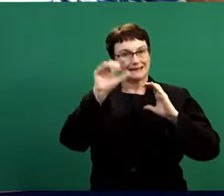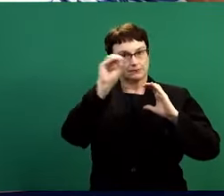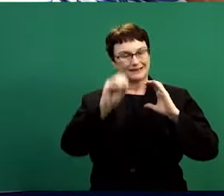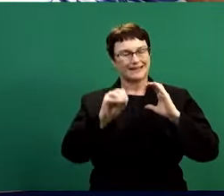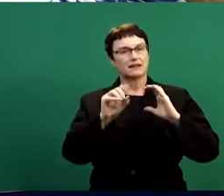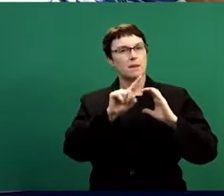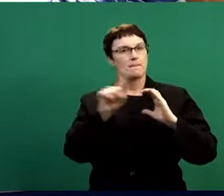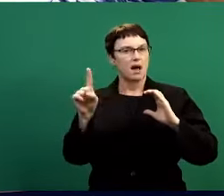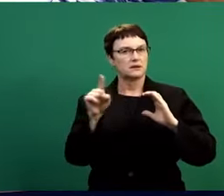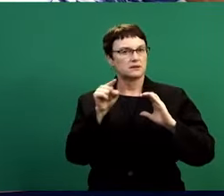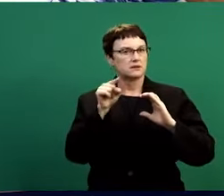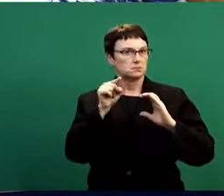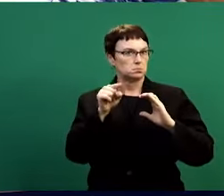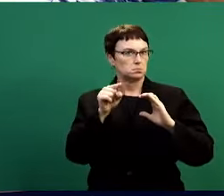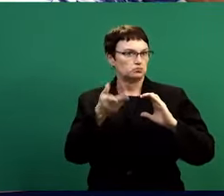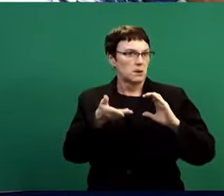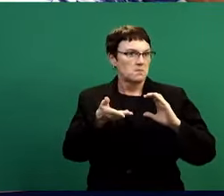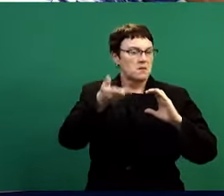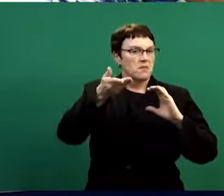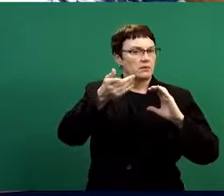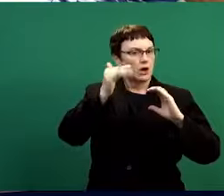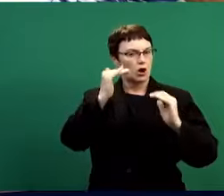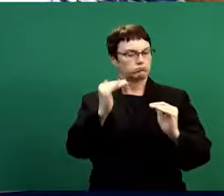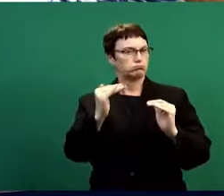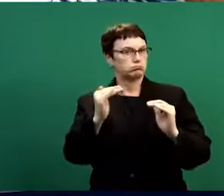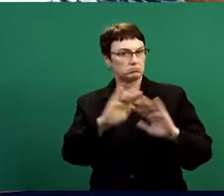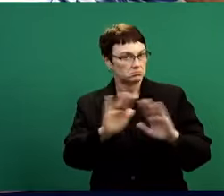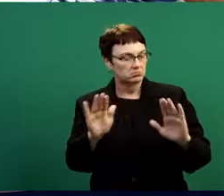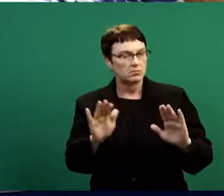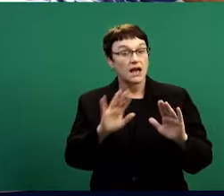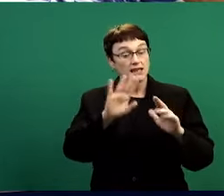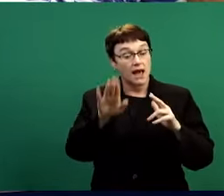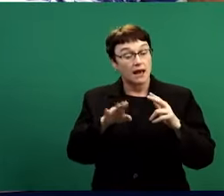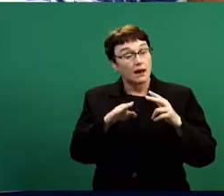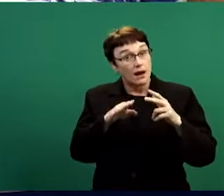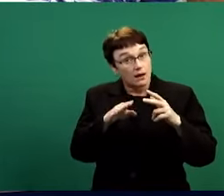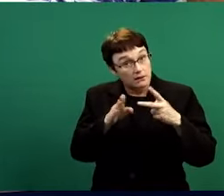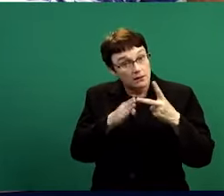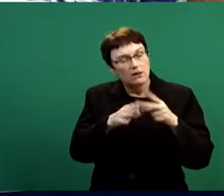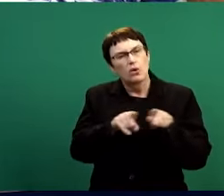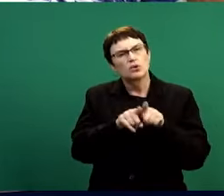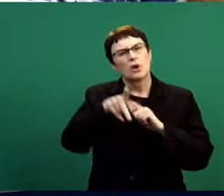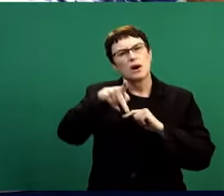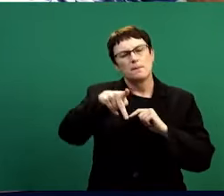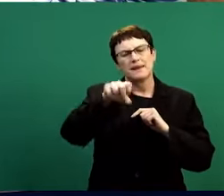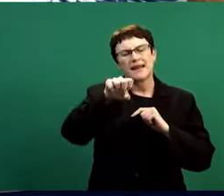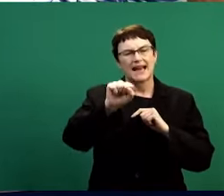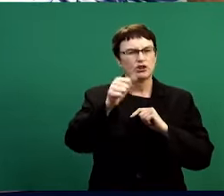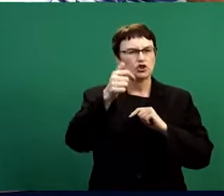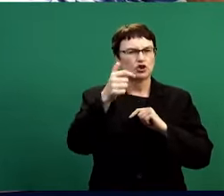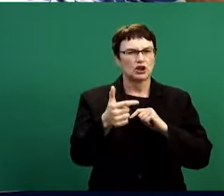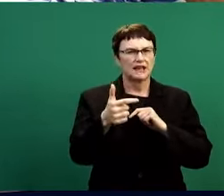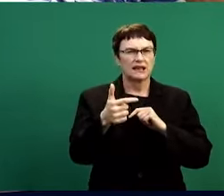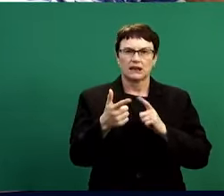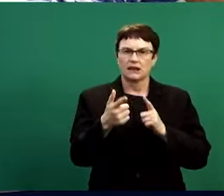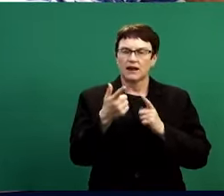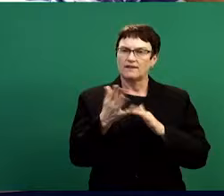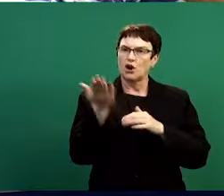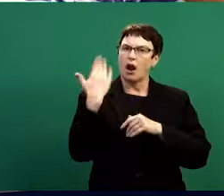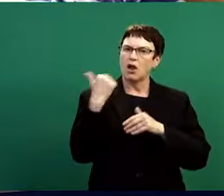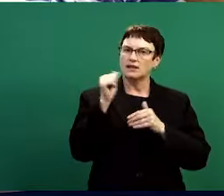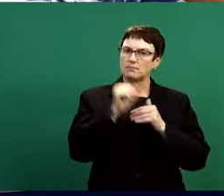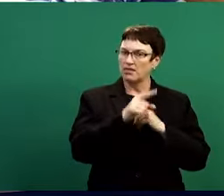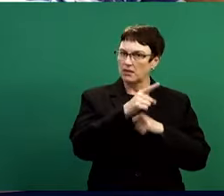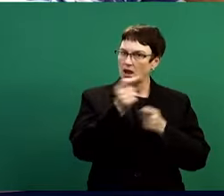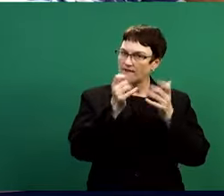His second question, Governor, can the Governor also clarify the statement he made at the PSG Think Big series last month